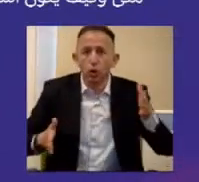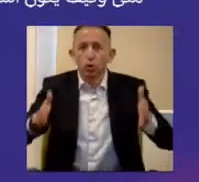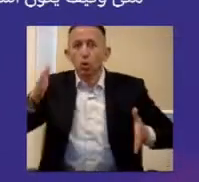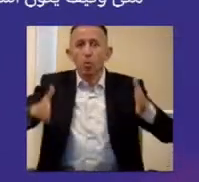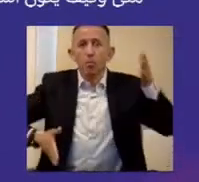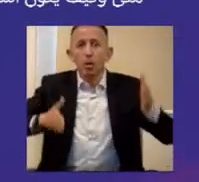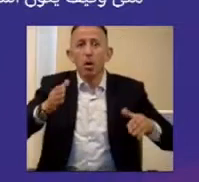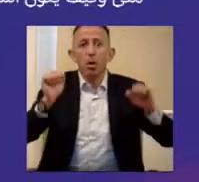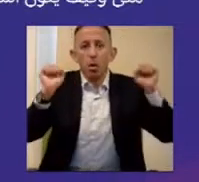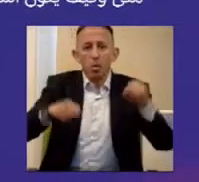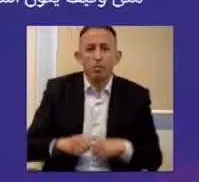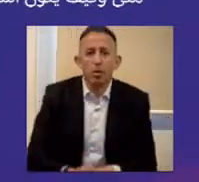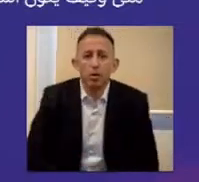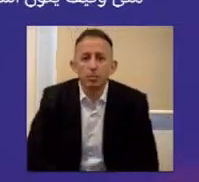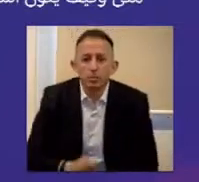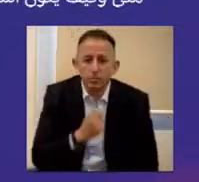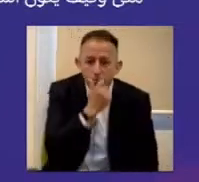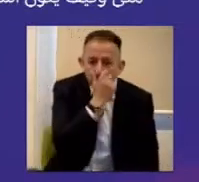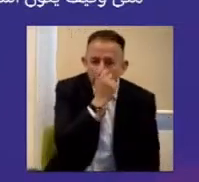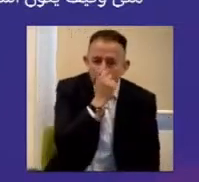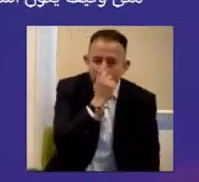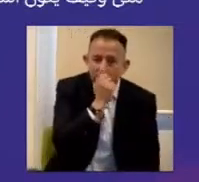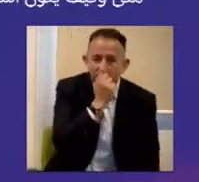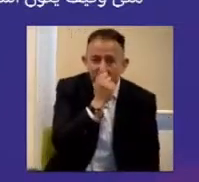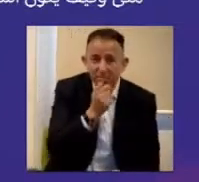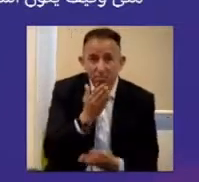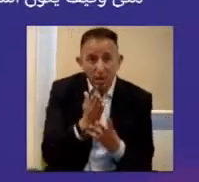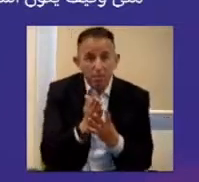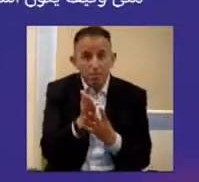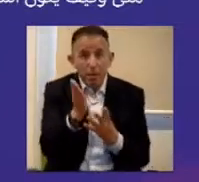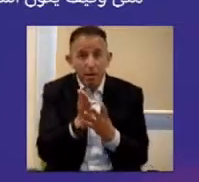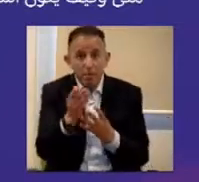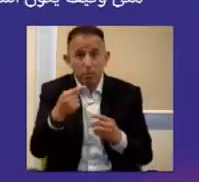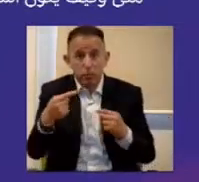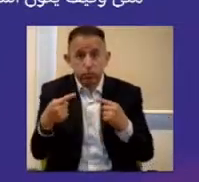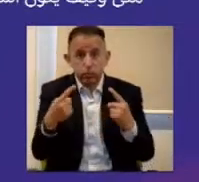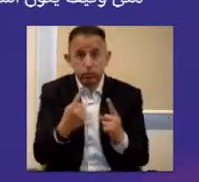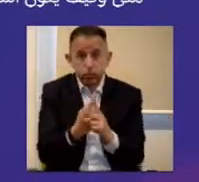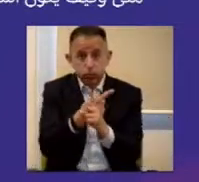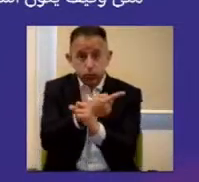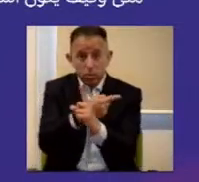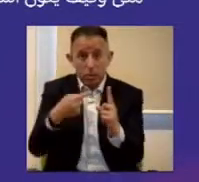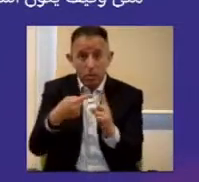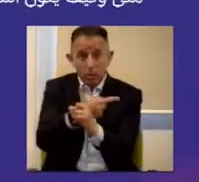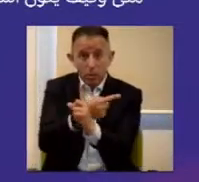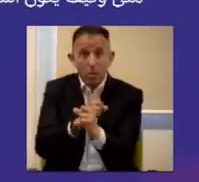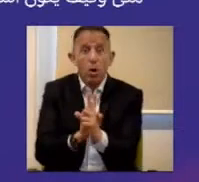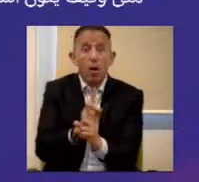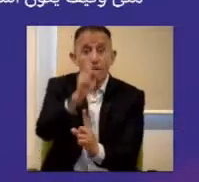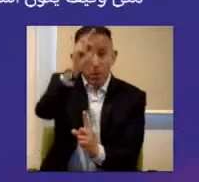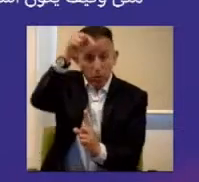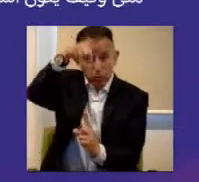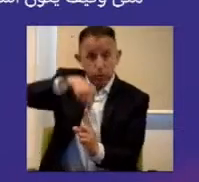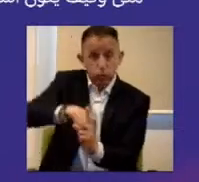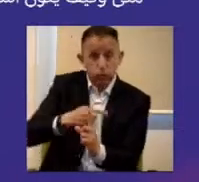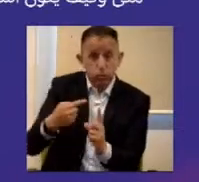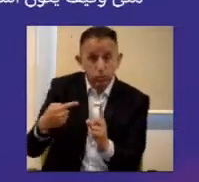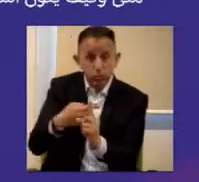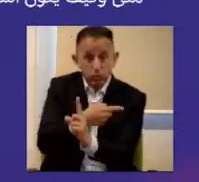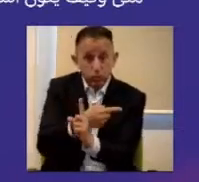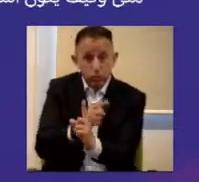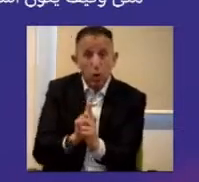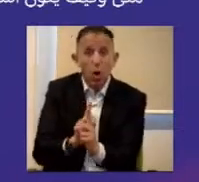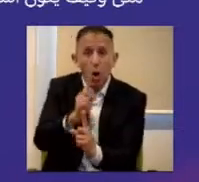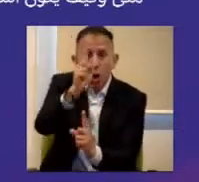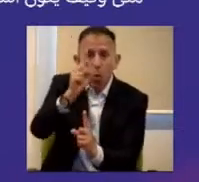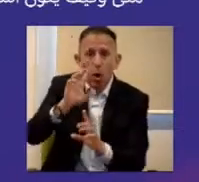The horizontal line methods are more knowledge intensive, whereas the vertical line are more data intensive. And